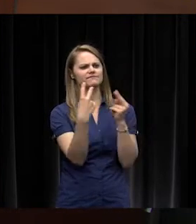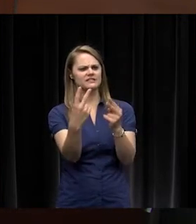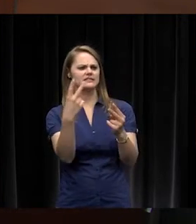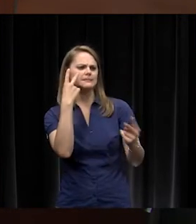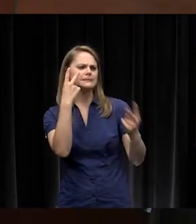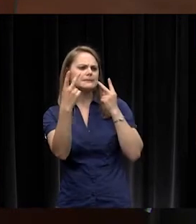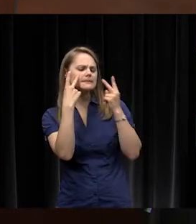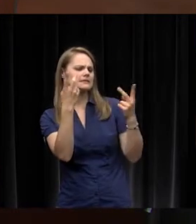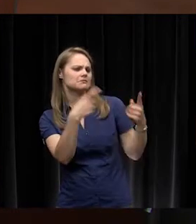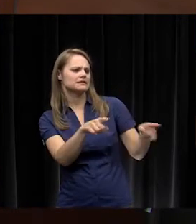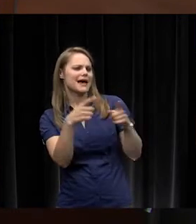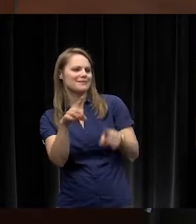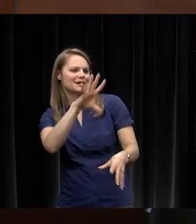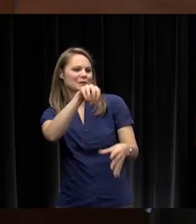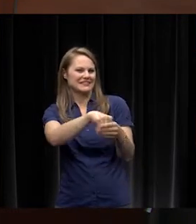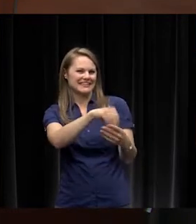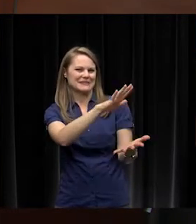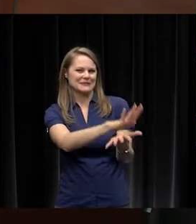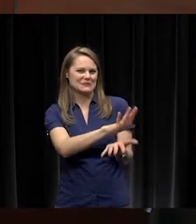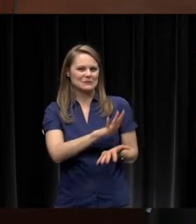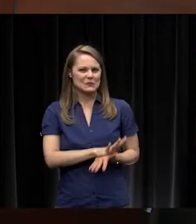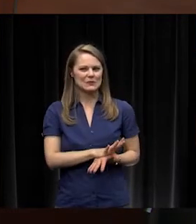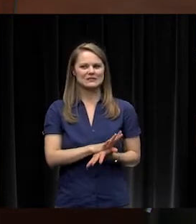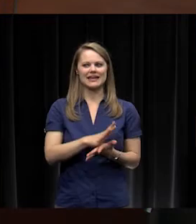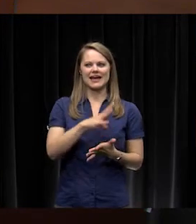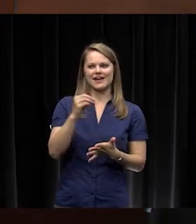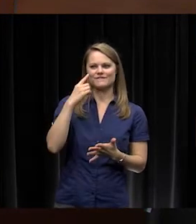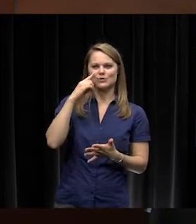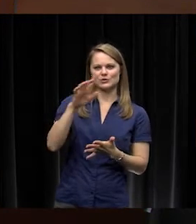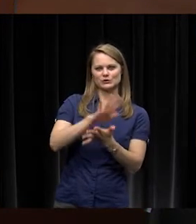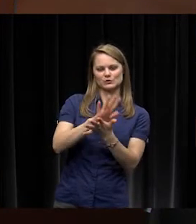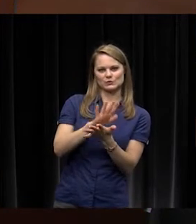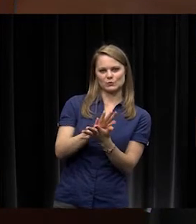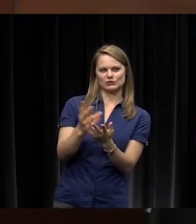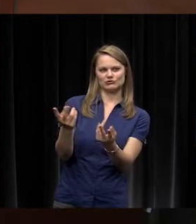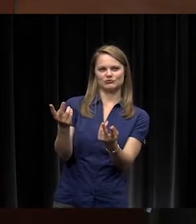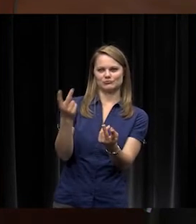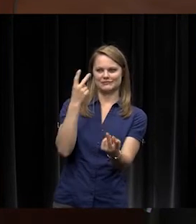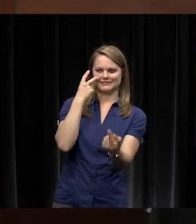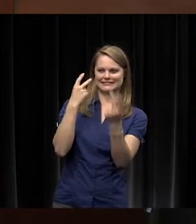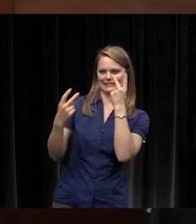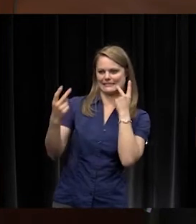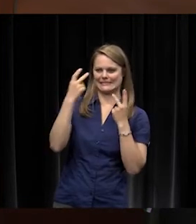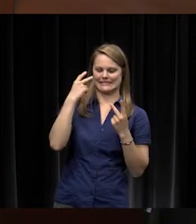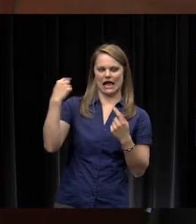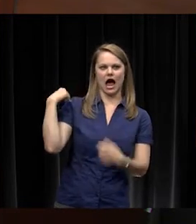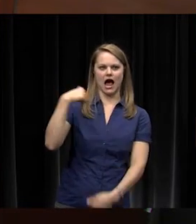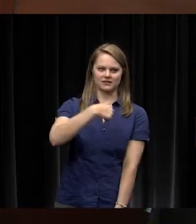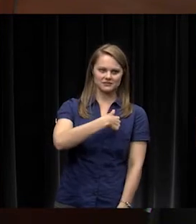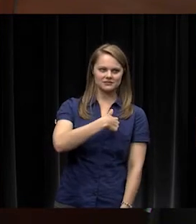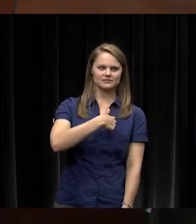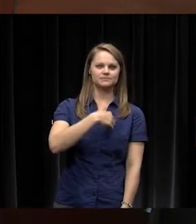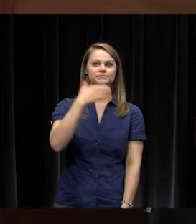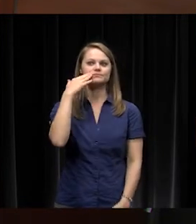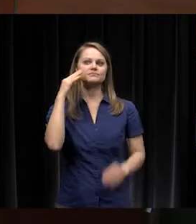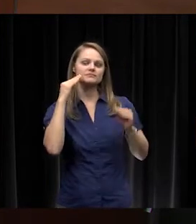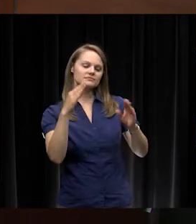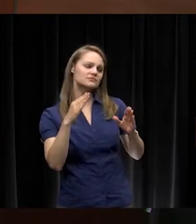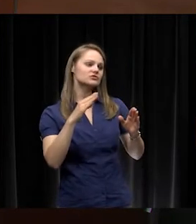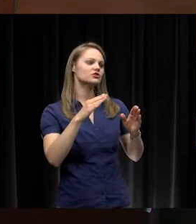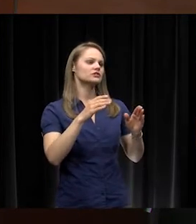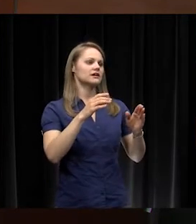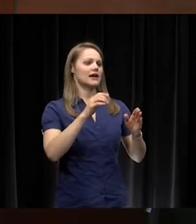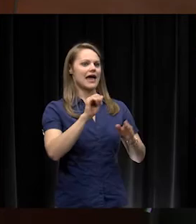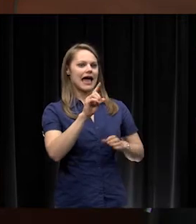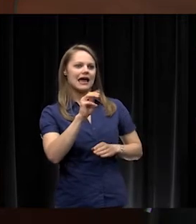the schools and have a chance to have that exposure out there. I know every time I get a chance to get out the administrations and the teachers are very appreciative of